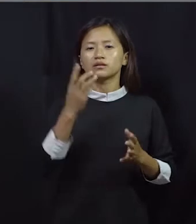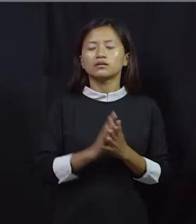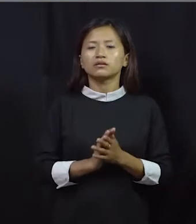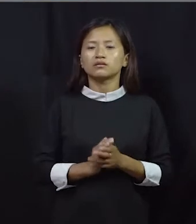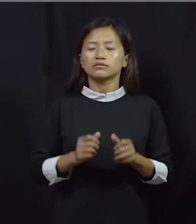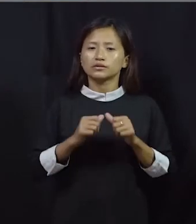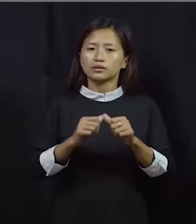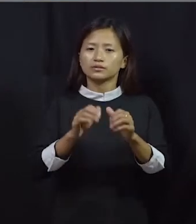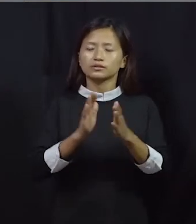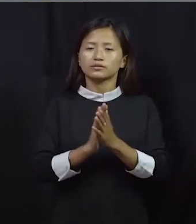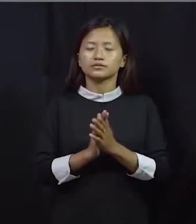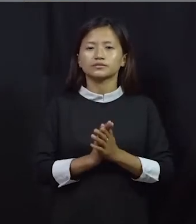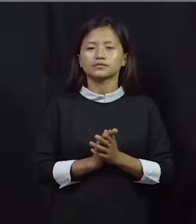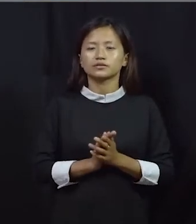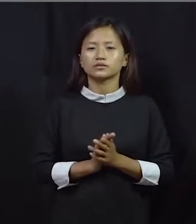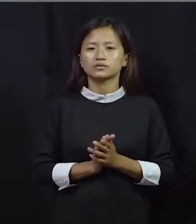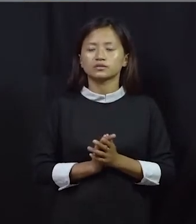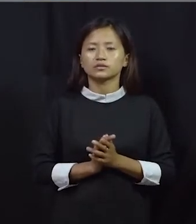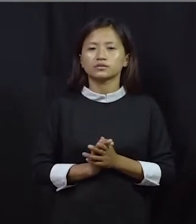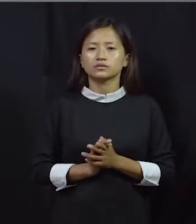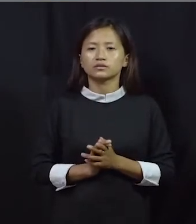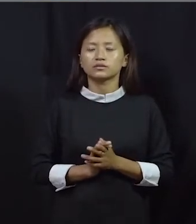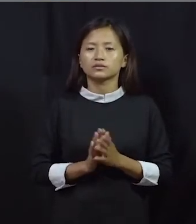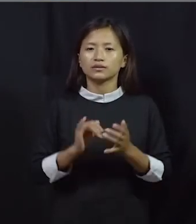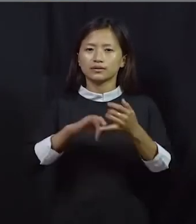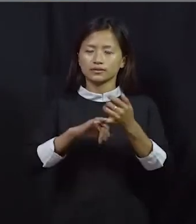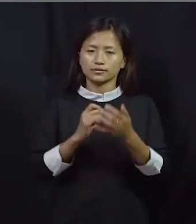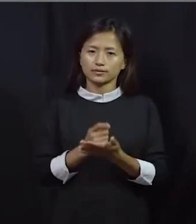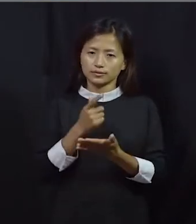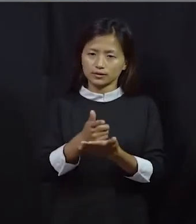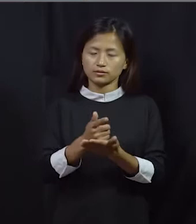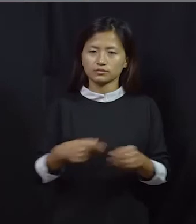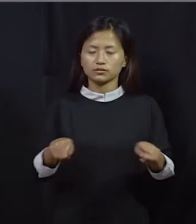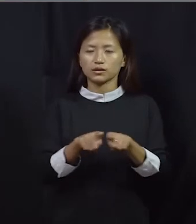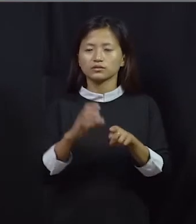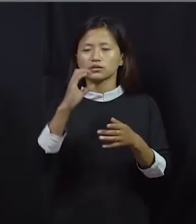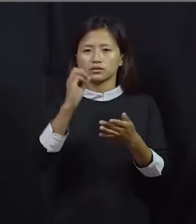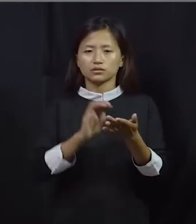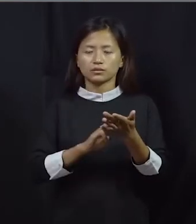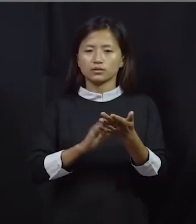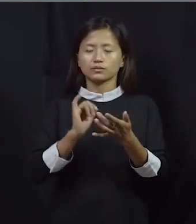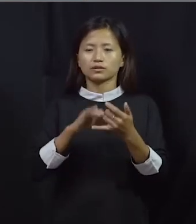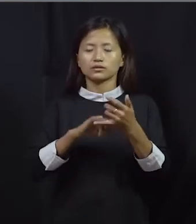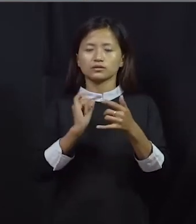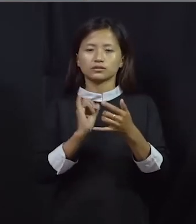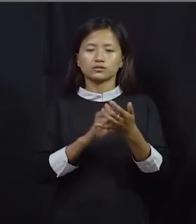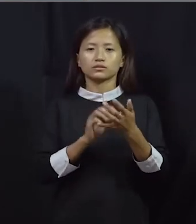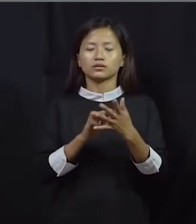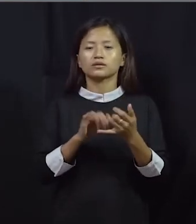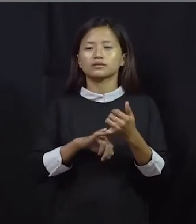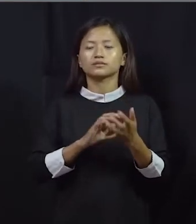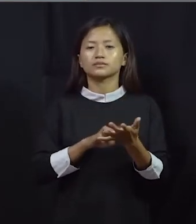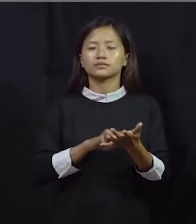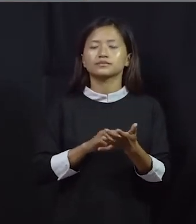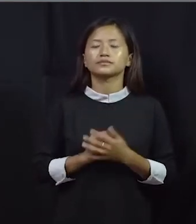in the absence of partnership deed, we have salaries and commission. In the absence of partnership deed,